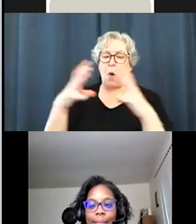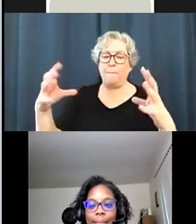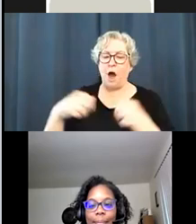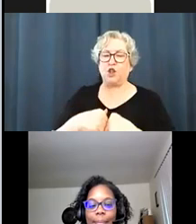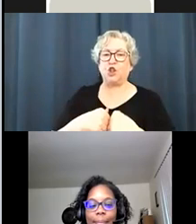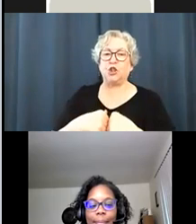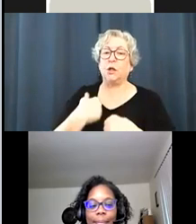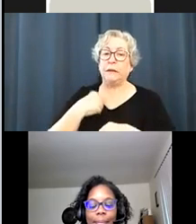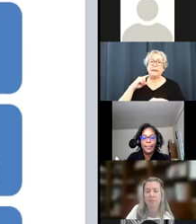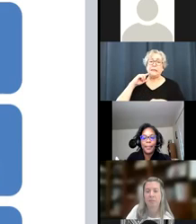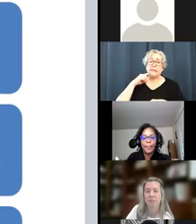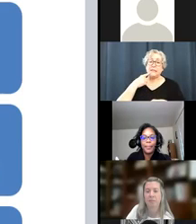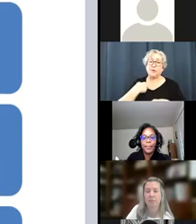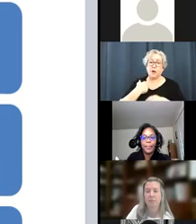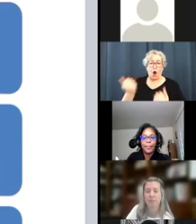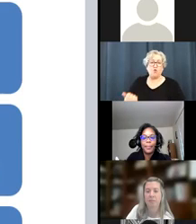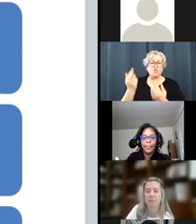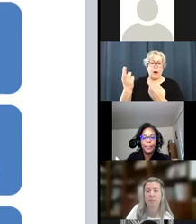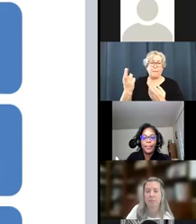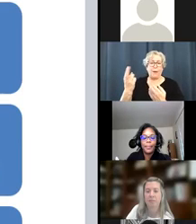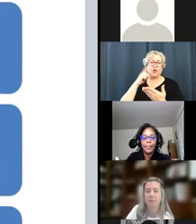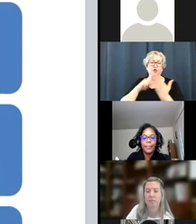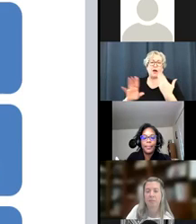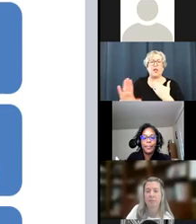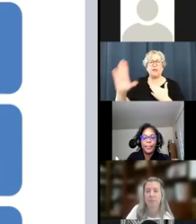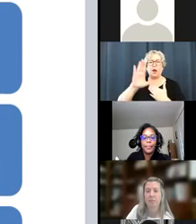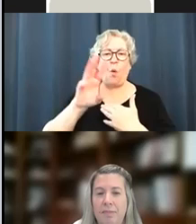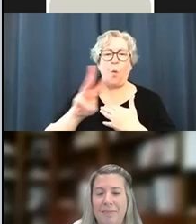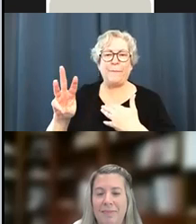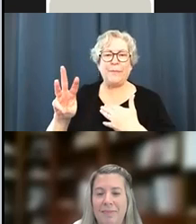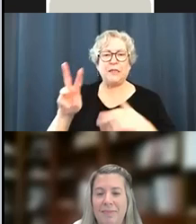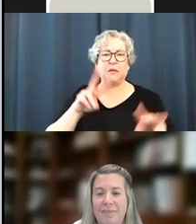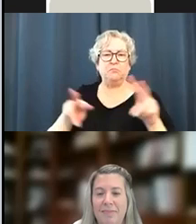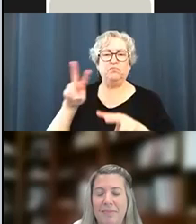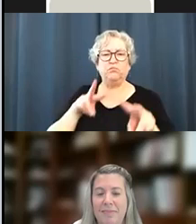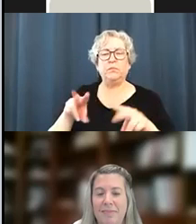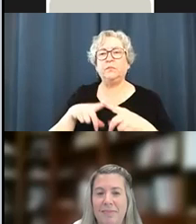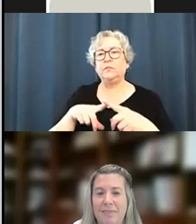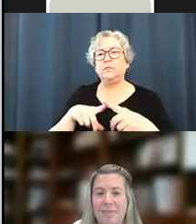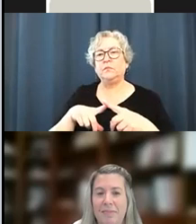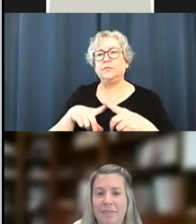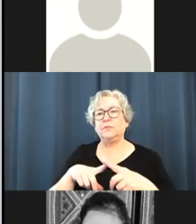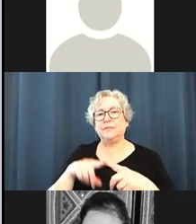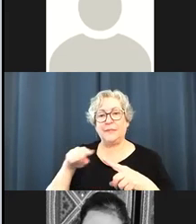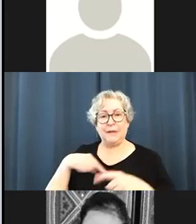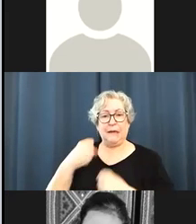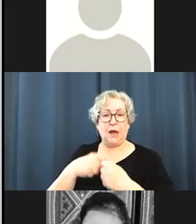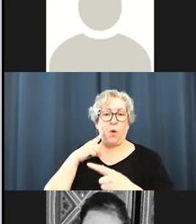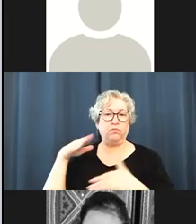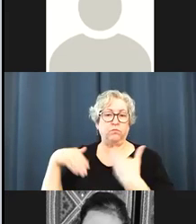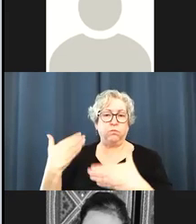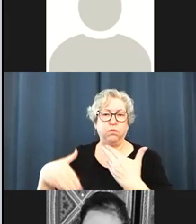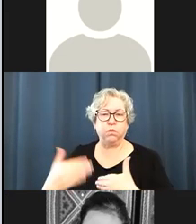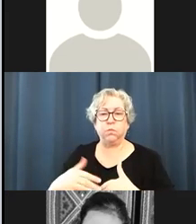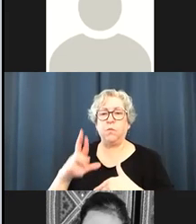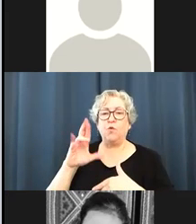would seriously recommend checking out their website. And as this year progresses, RAISE will be